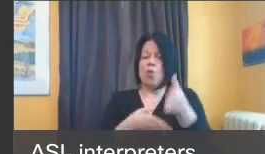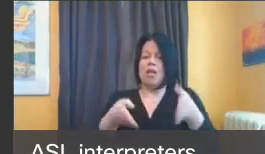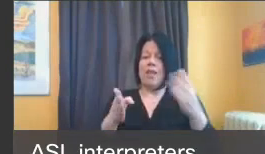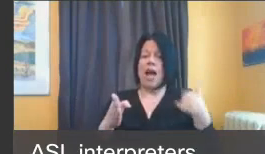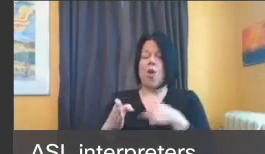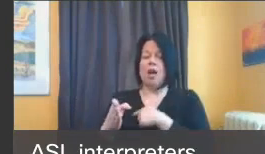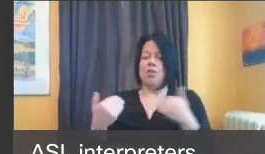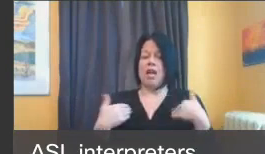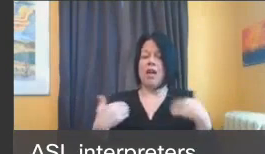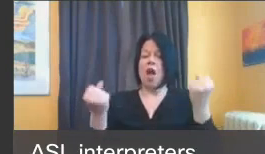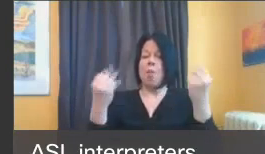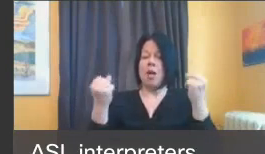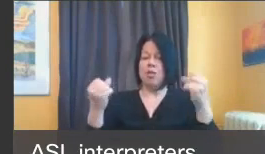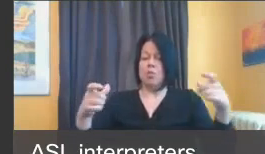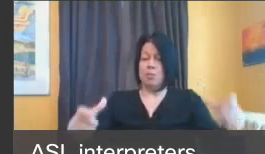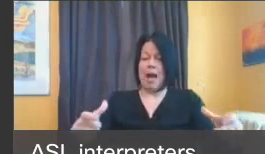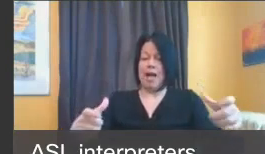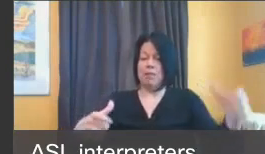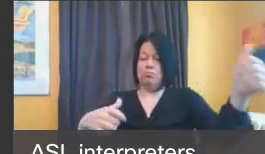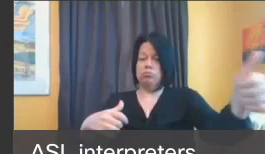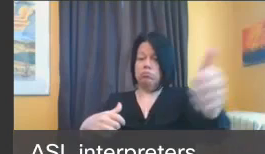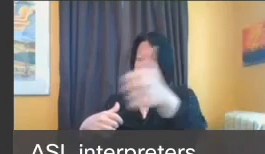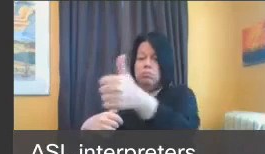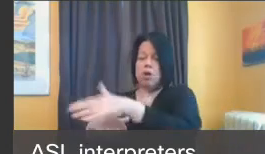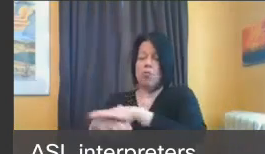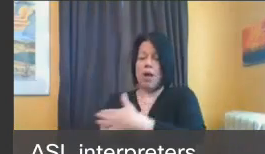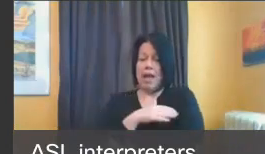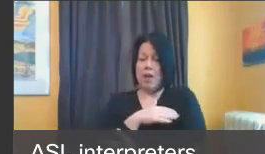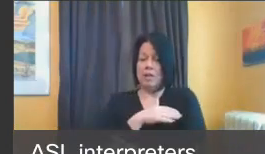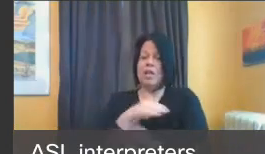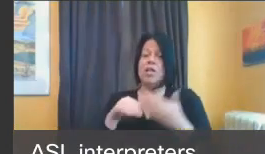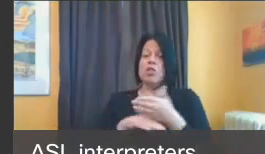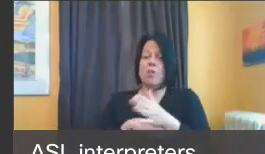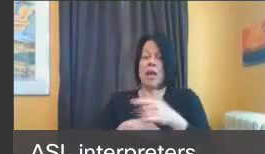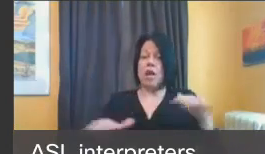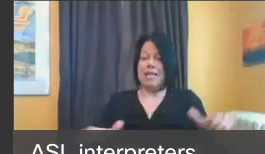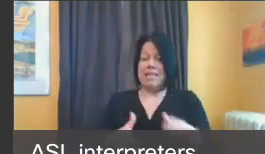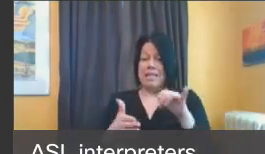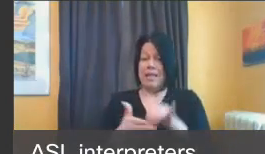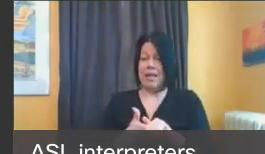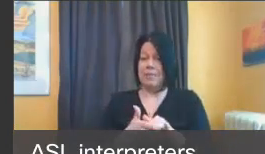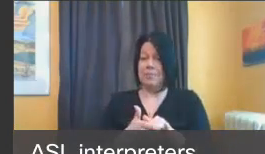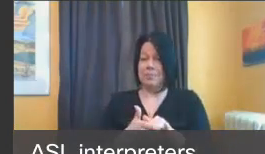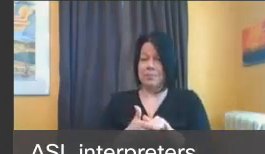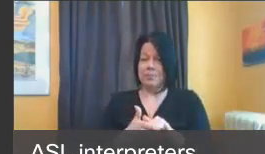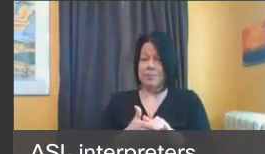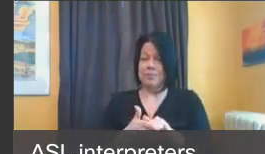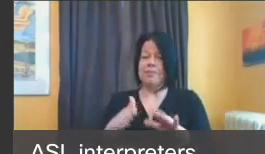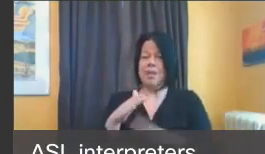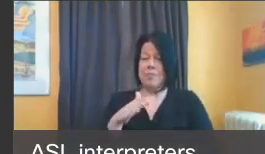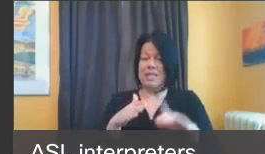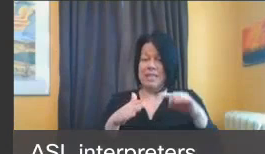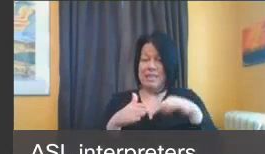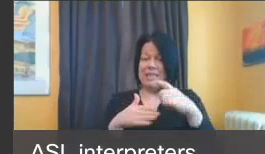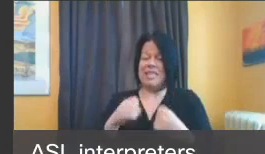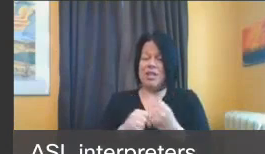multiple drop box locations around the county. So once I did this, basically this year with the new